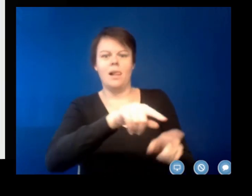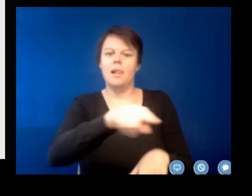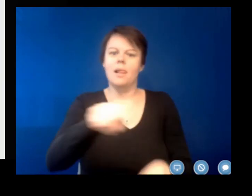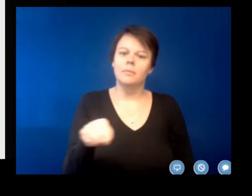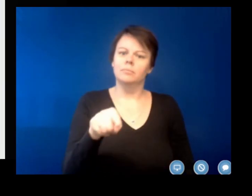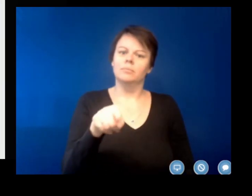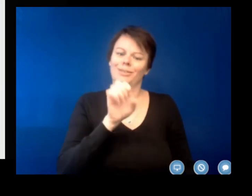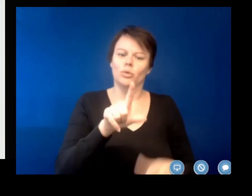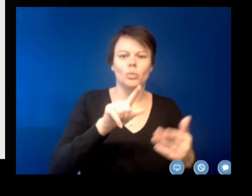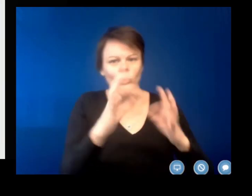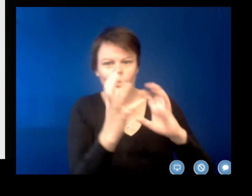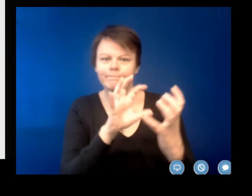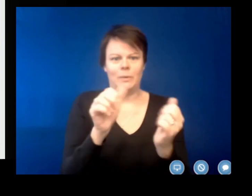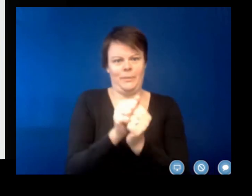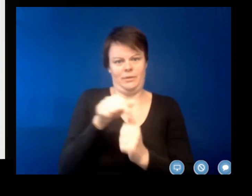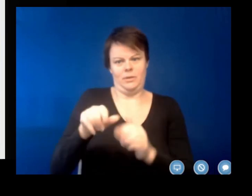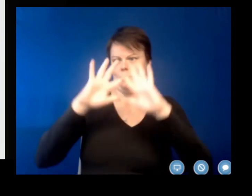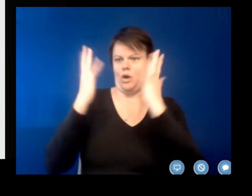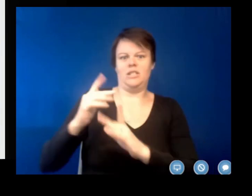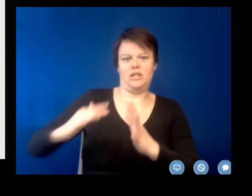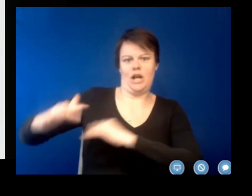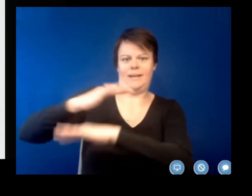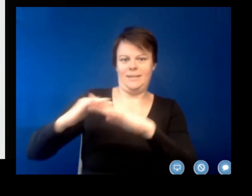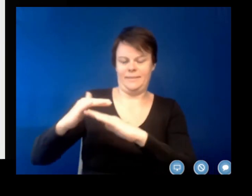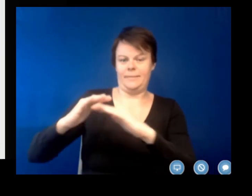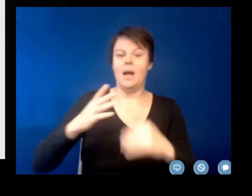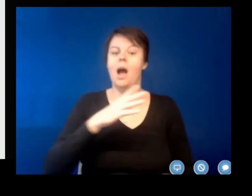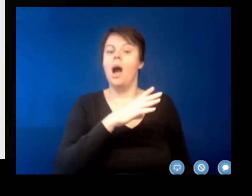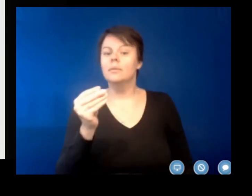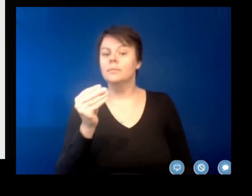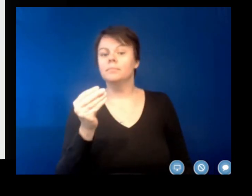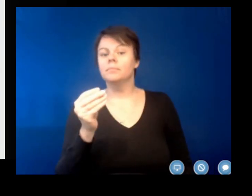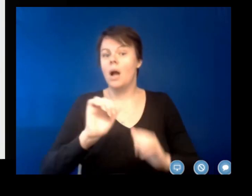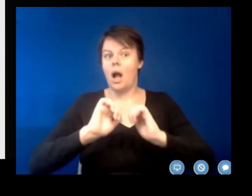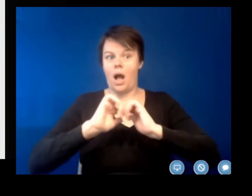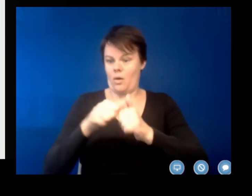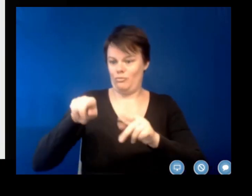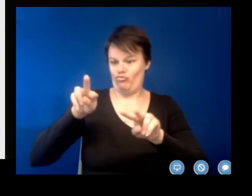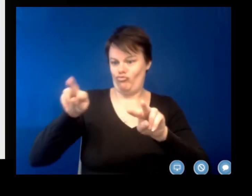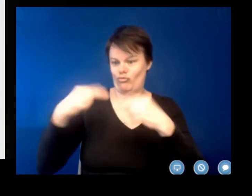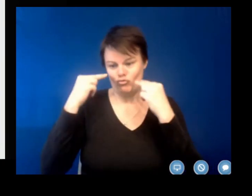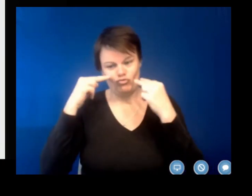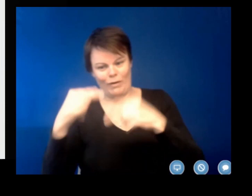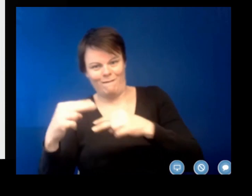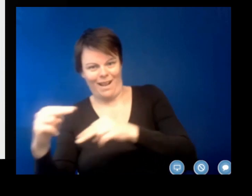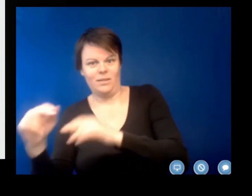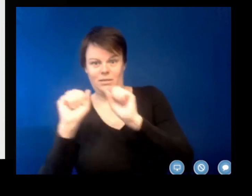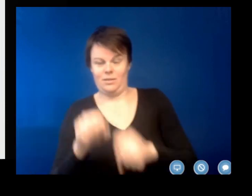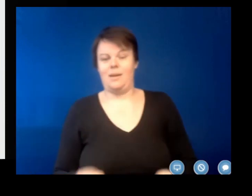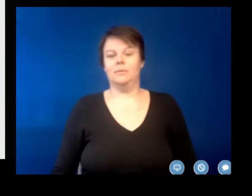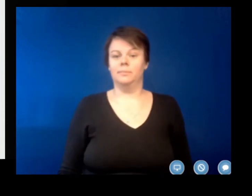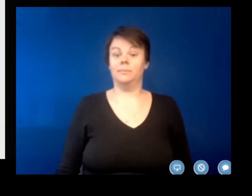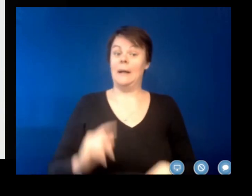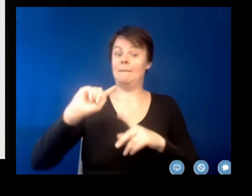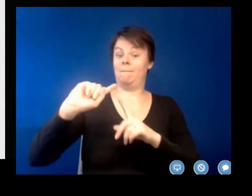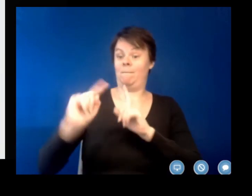being reflected together with these frameworks I showed you. So I come to the third point,